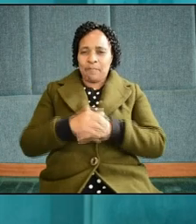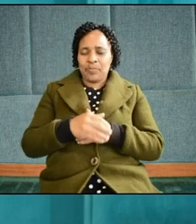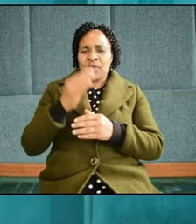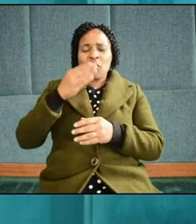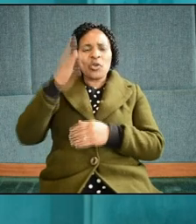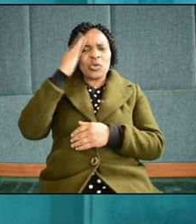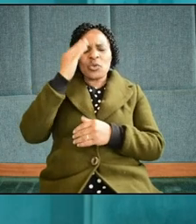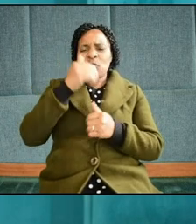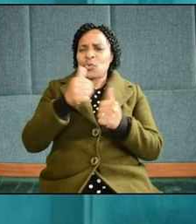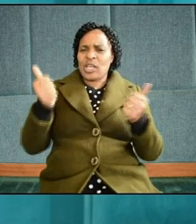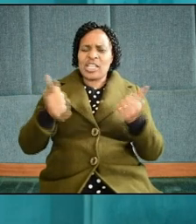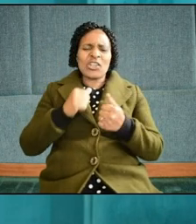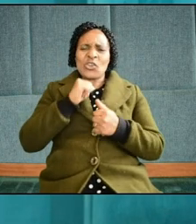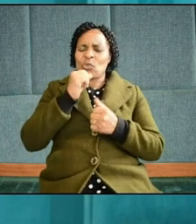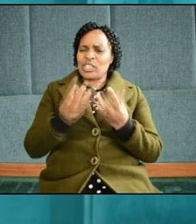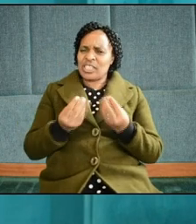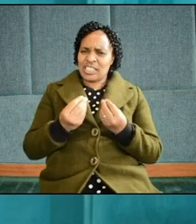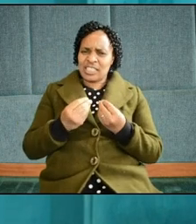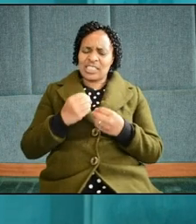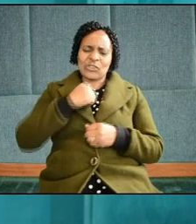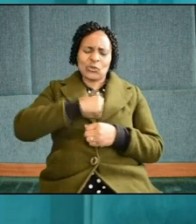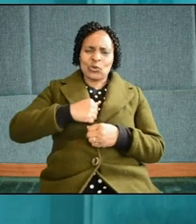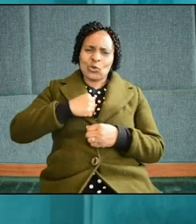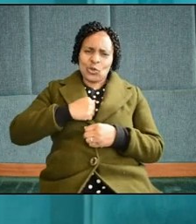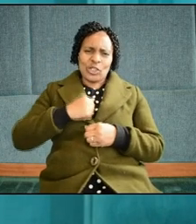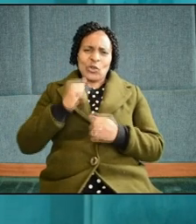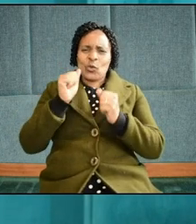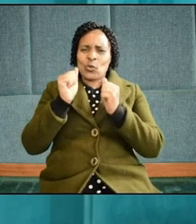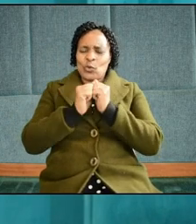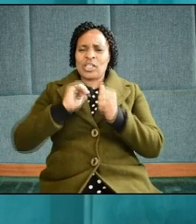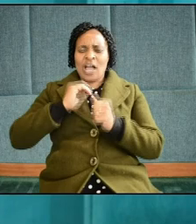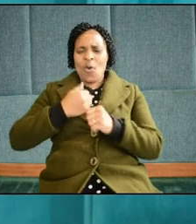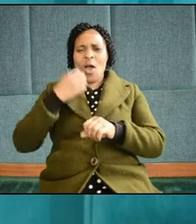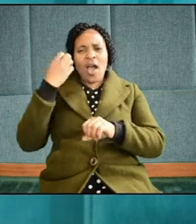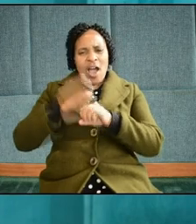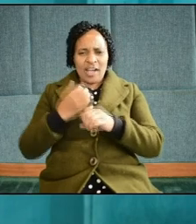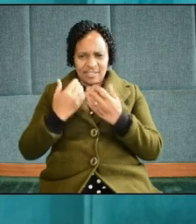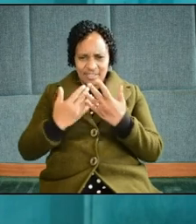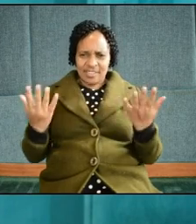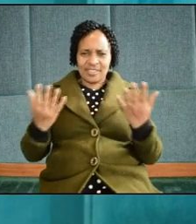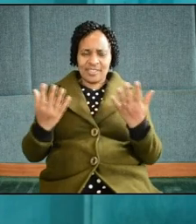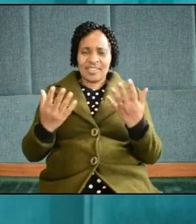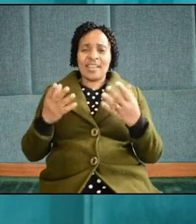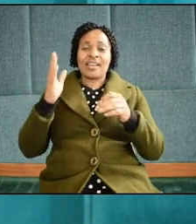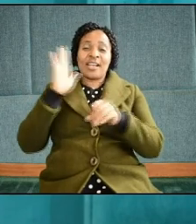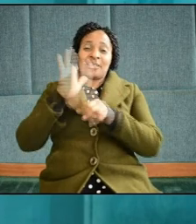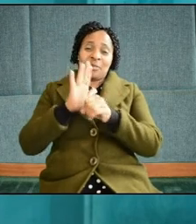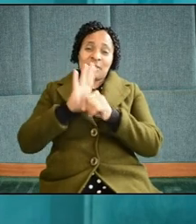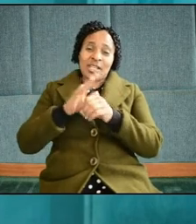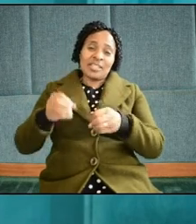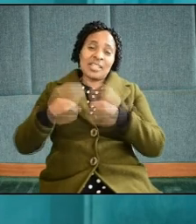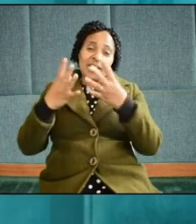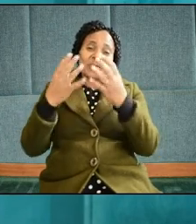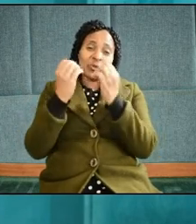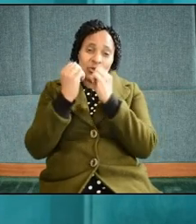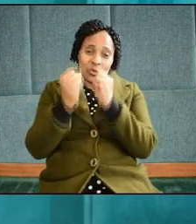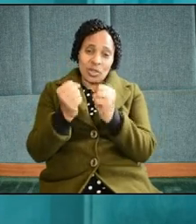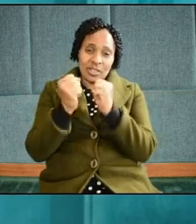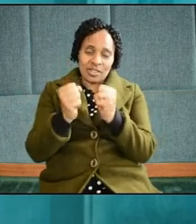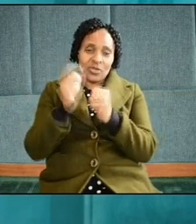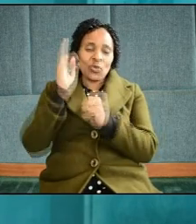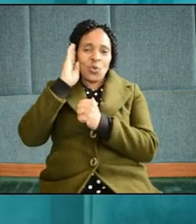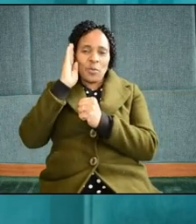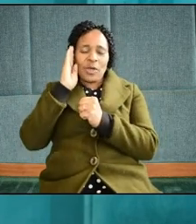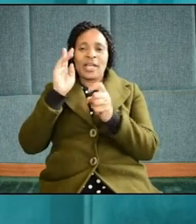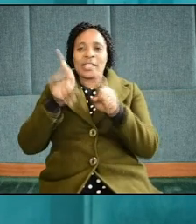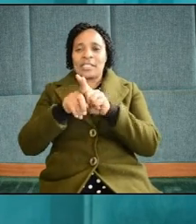God knows that it's not easy. He sympathizes with our difficulties as much as he does give us strength to obey him